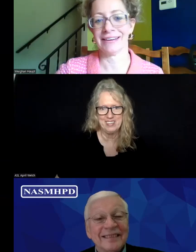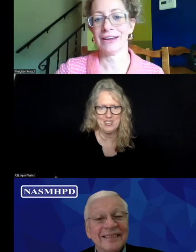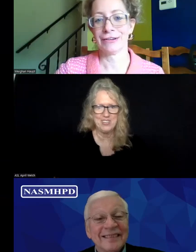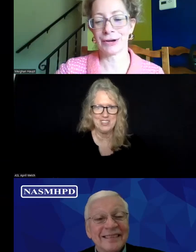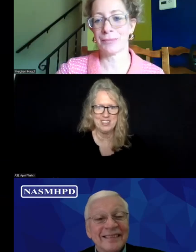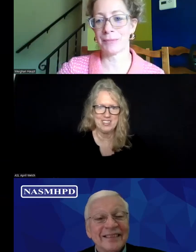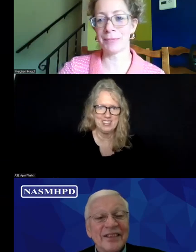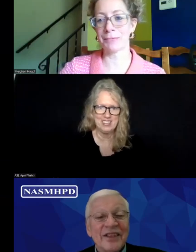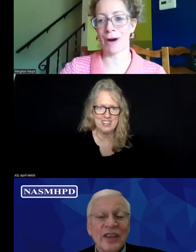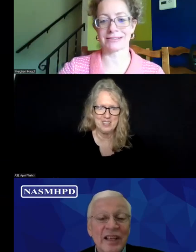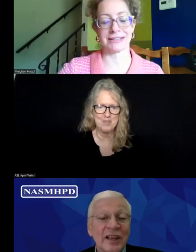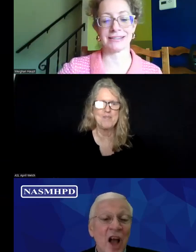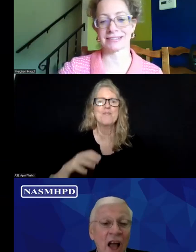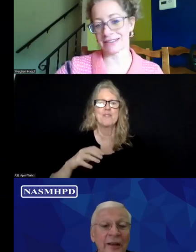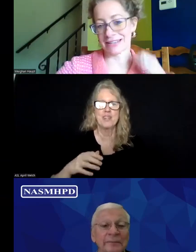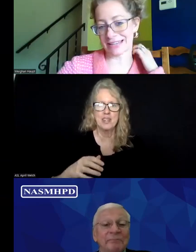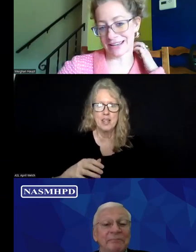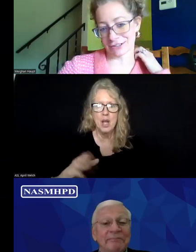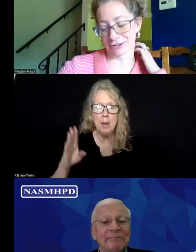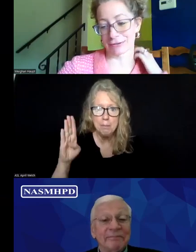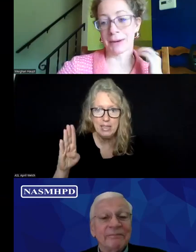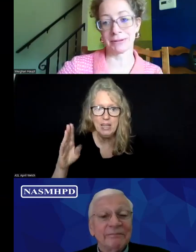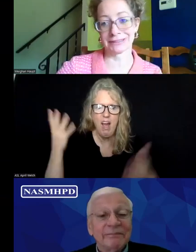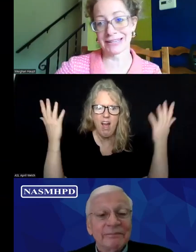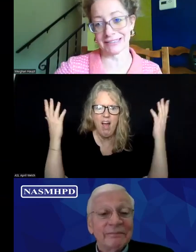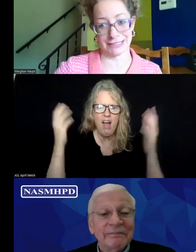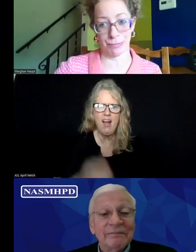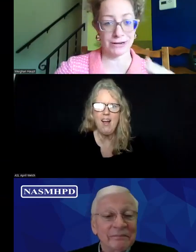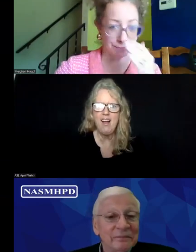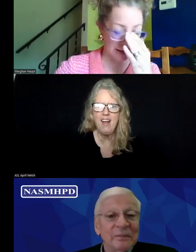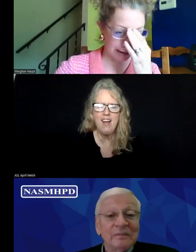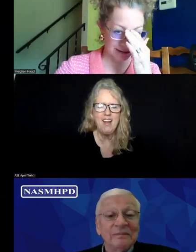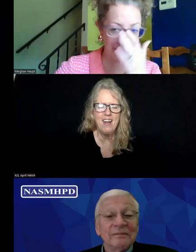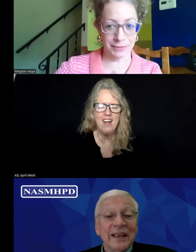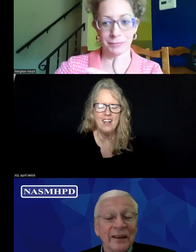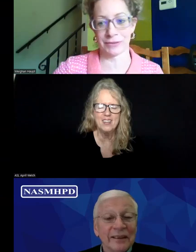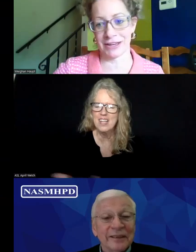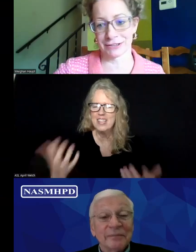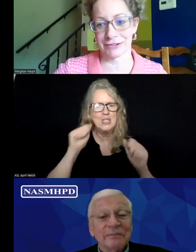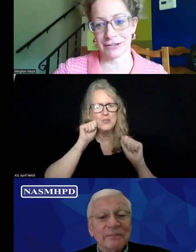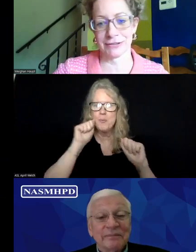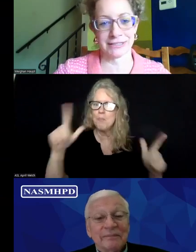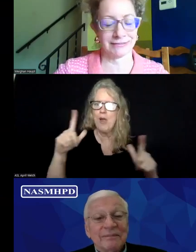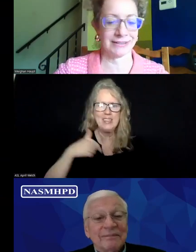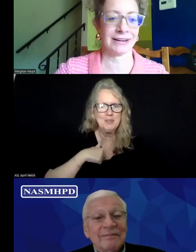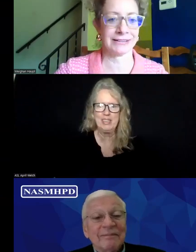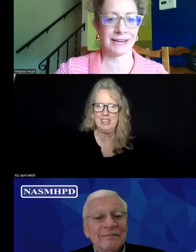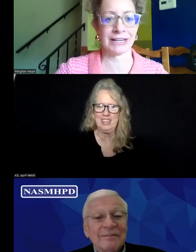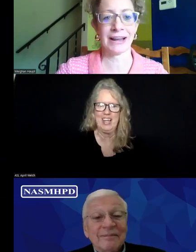Okay. So when we were practicing this answer completely surprised me because I went with the answer that you